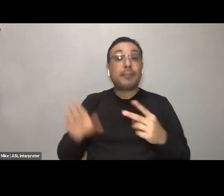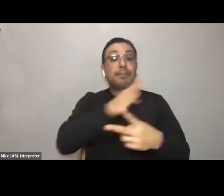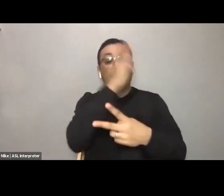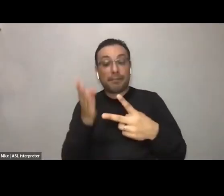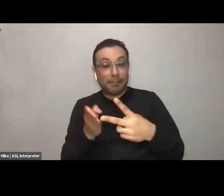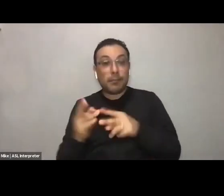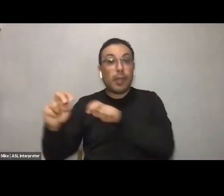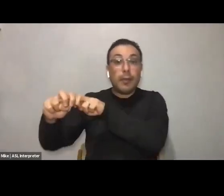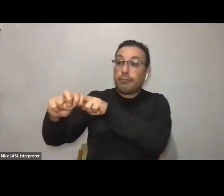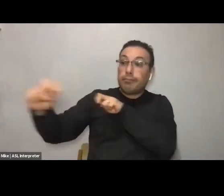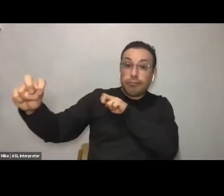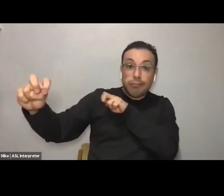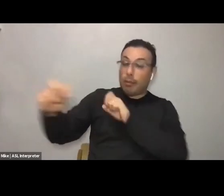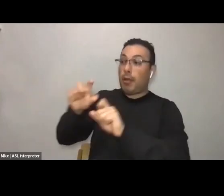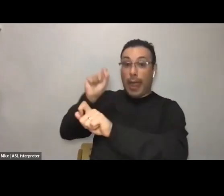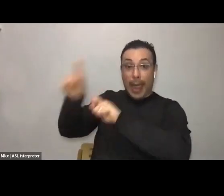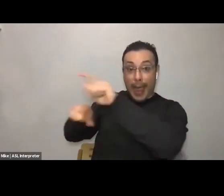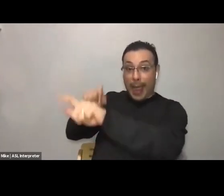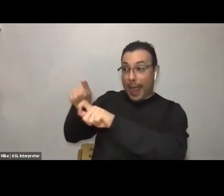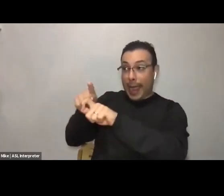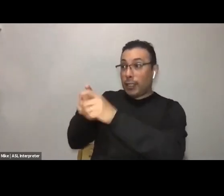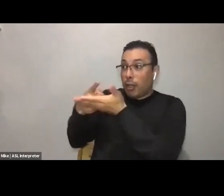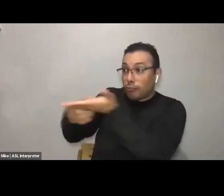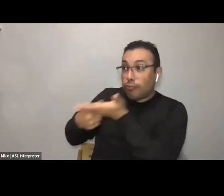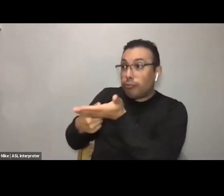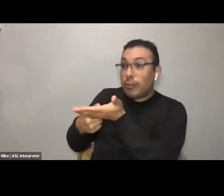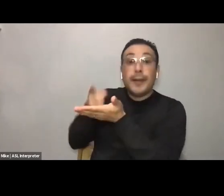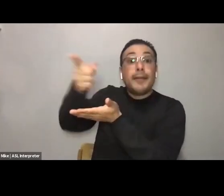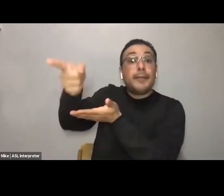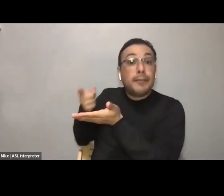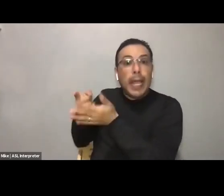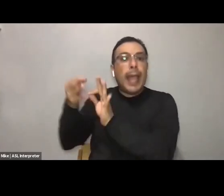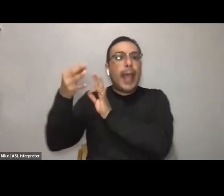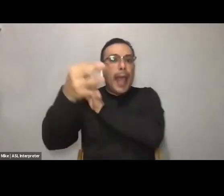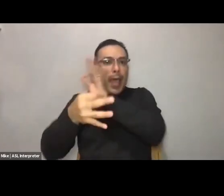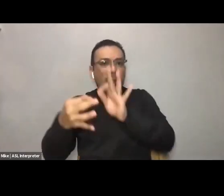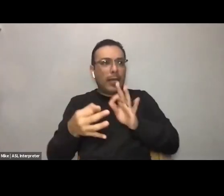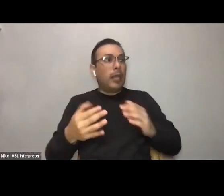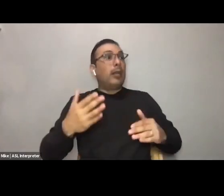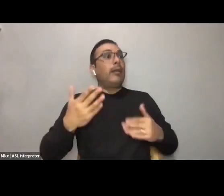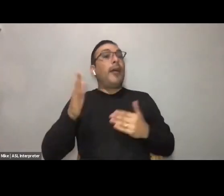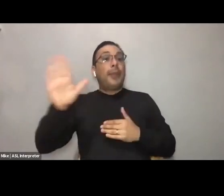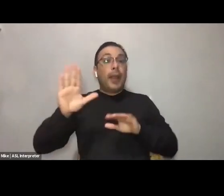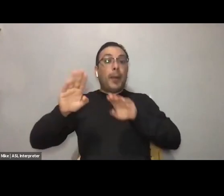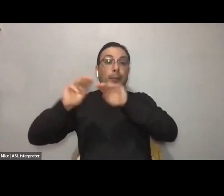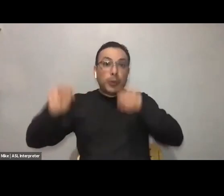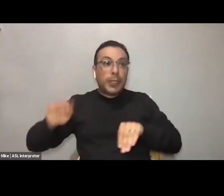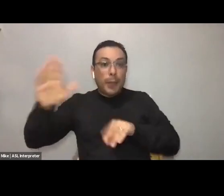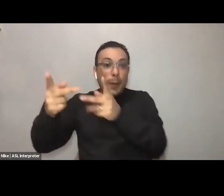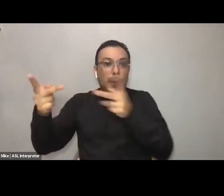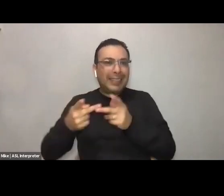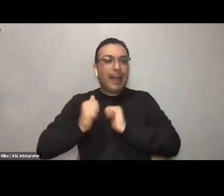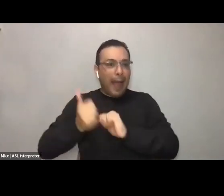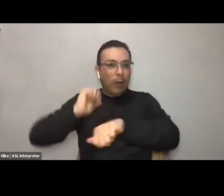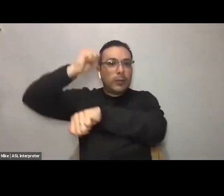panelists who will share their actual experiences experiences in doing this work in the cultural sector over the